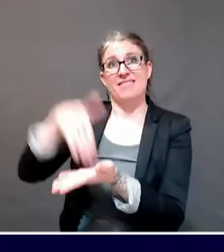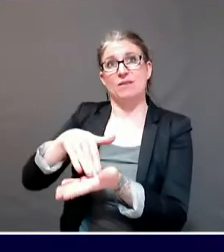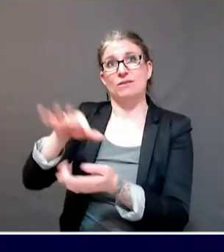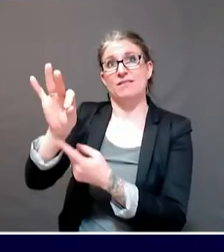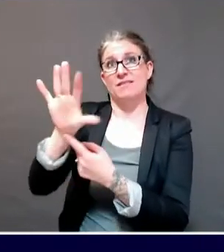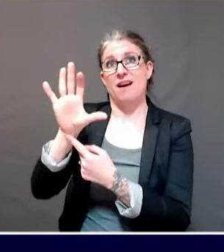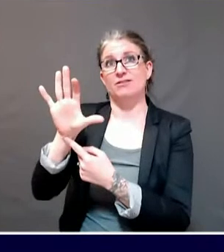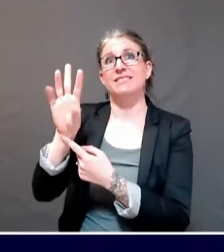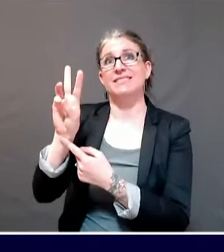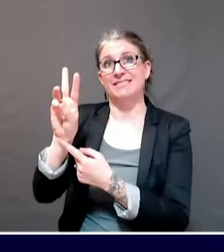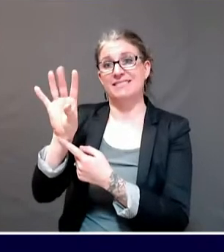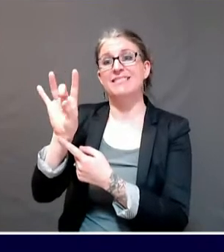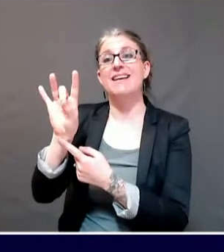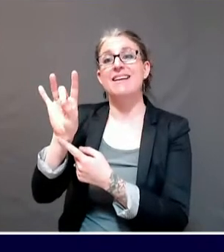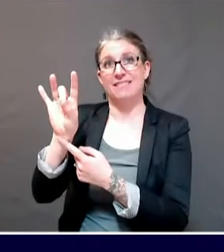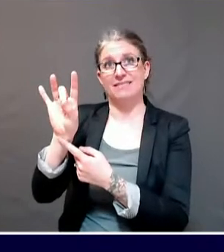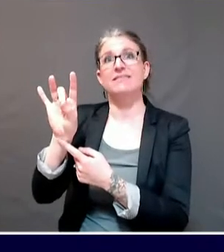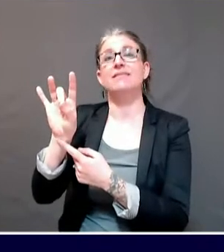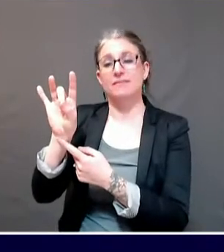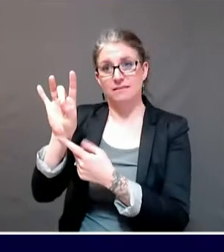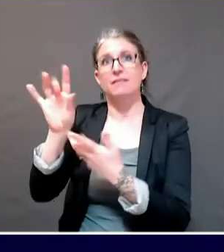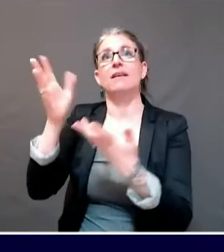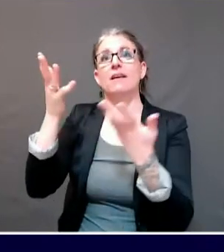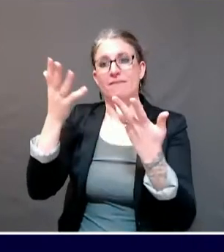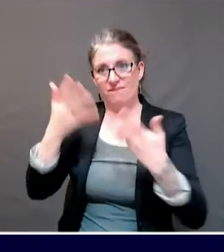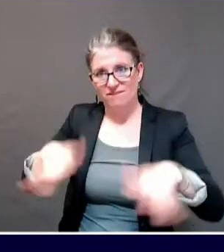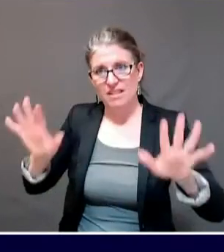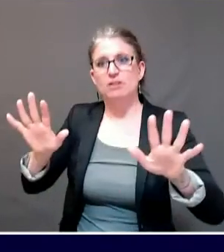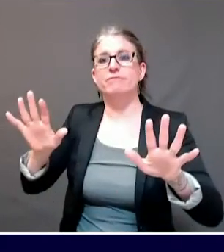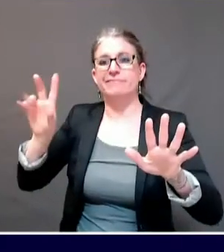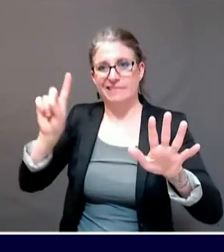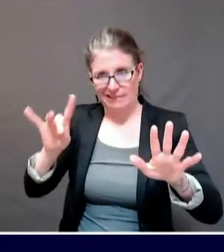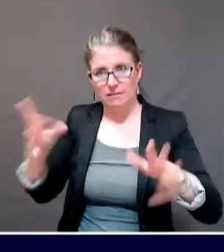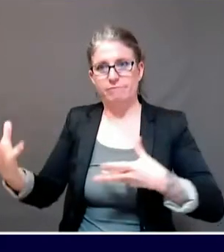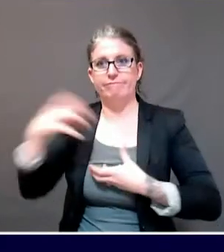25,968 total cases of COVID-19, an increase of